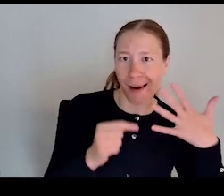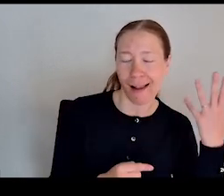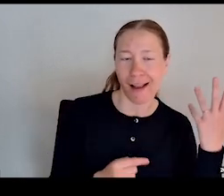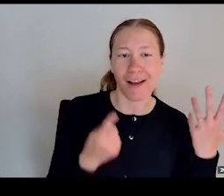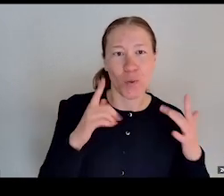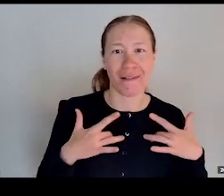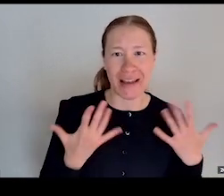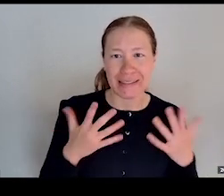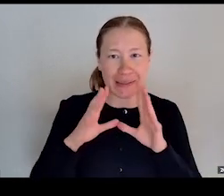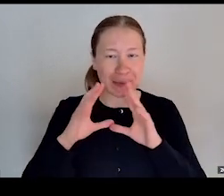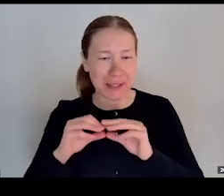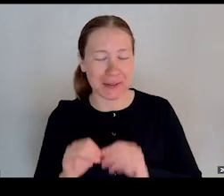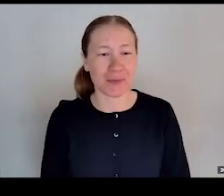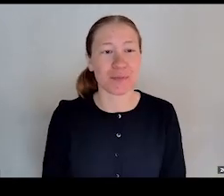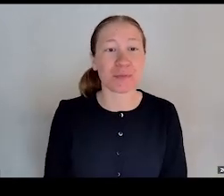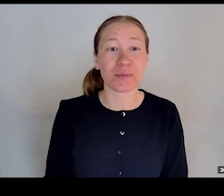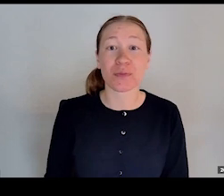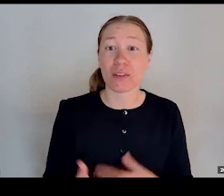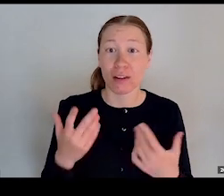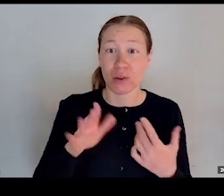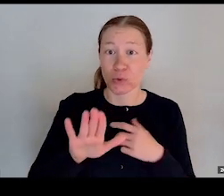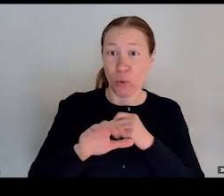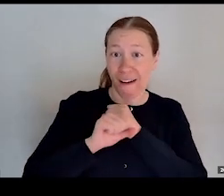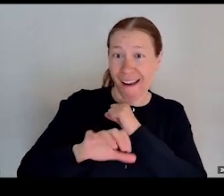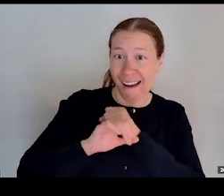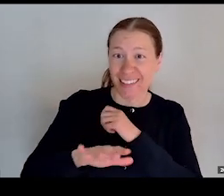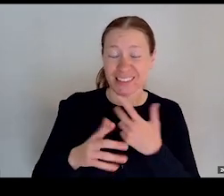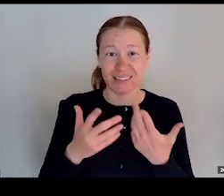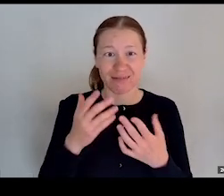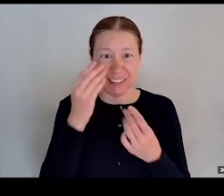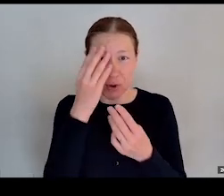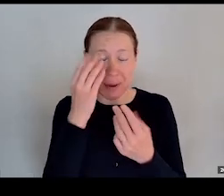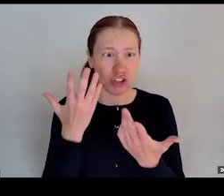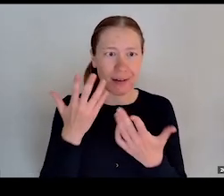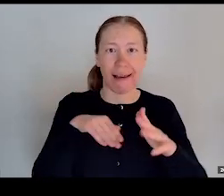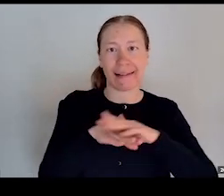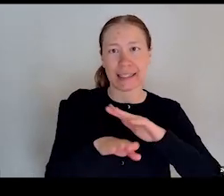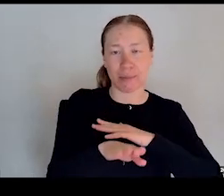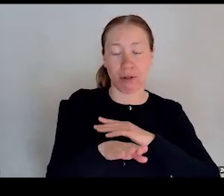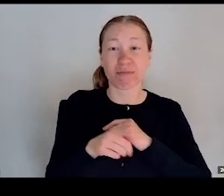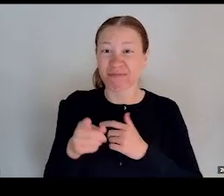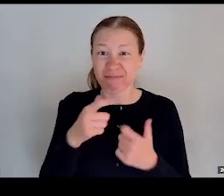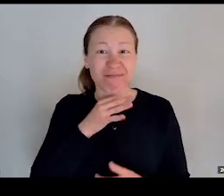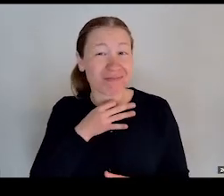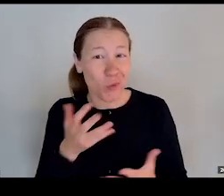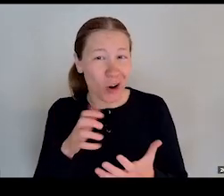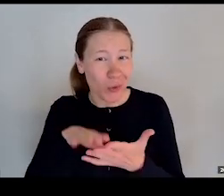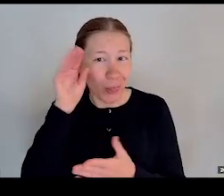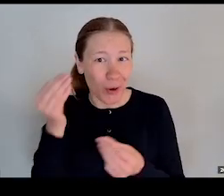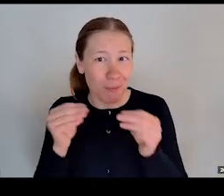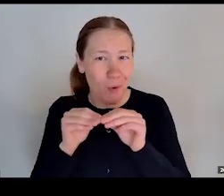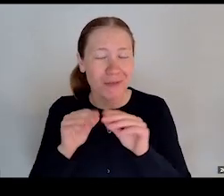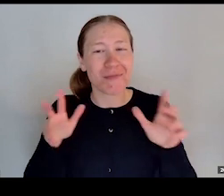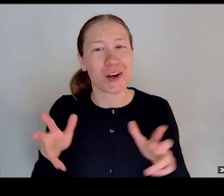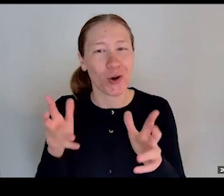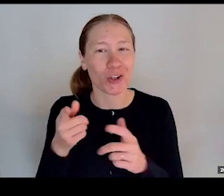meetings. We want to ensure that the advertising and marketing materials are accessible. If you want to learn more about this in more detail, I'd really encourage you